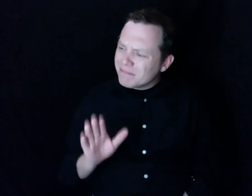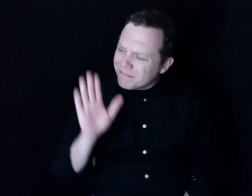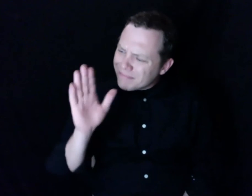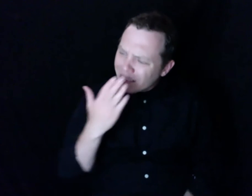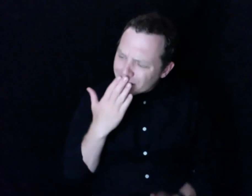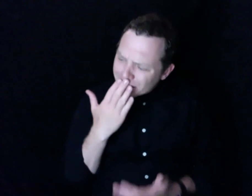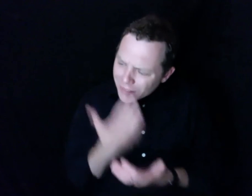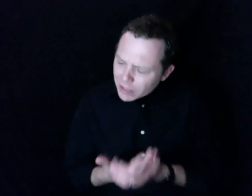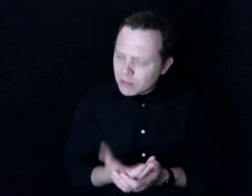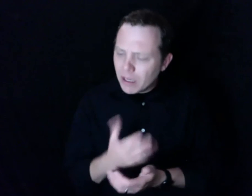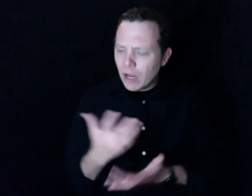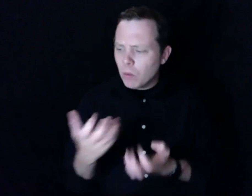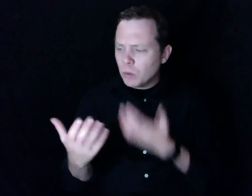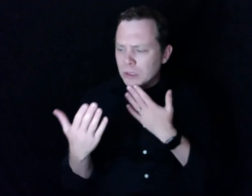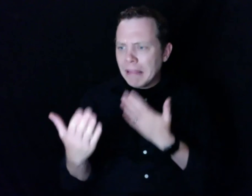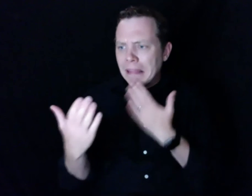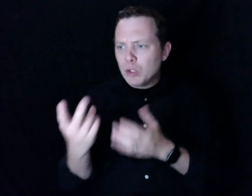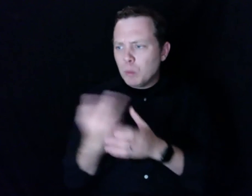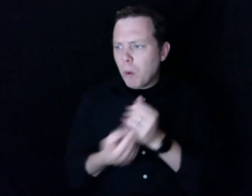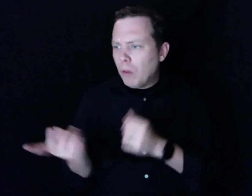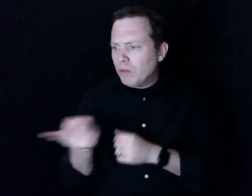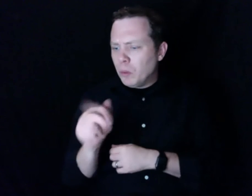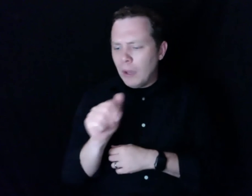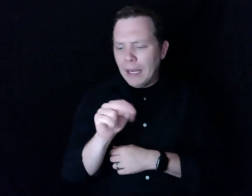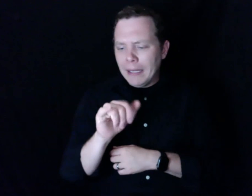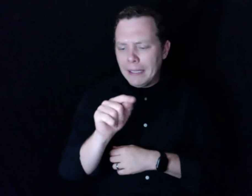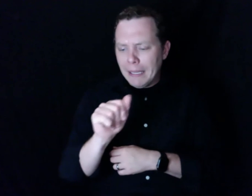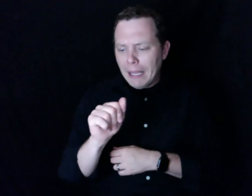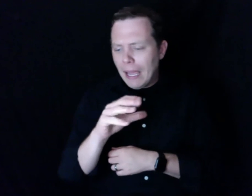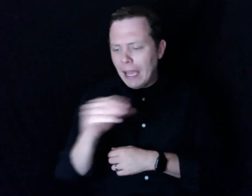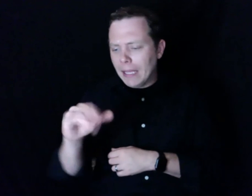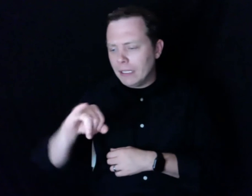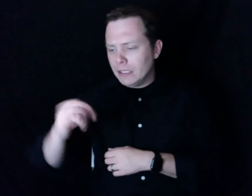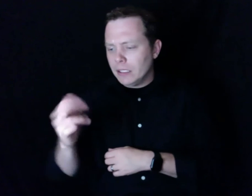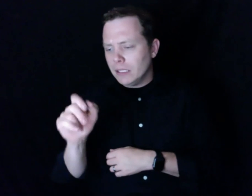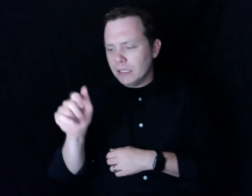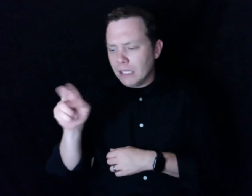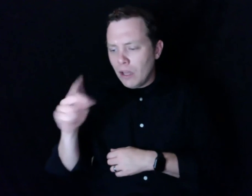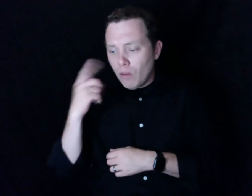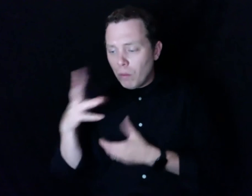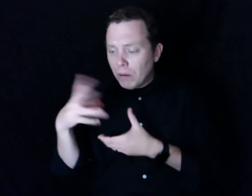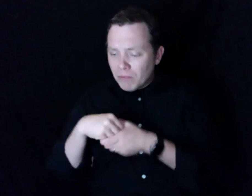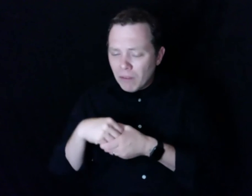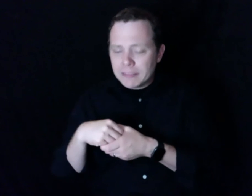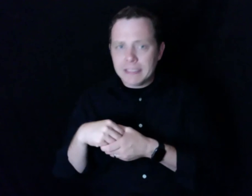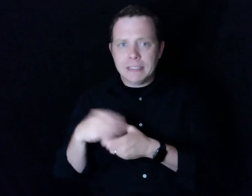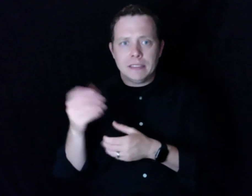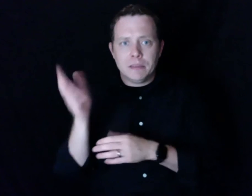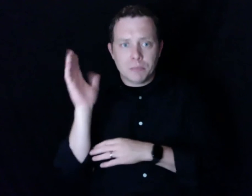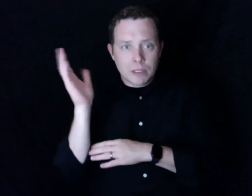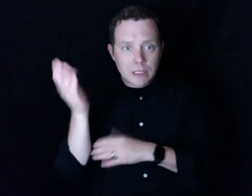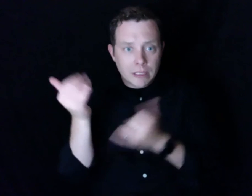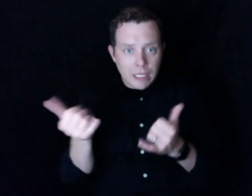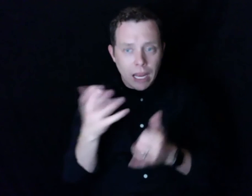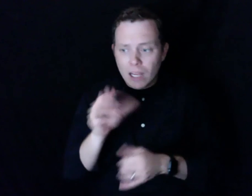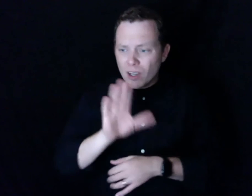let me say, thank you to both of you, Anita and Justin, for participating in this program today and for the work that